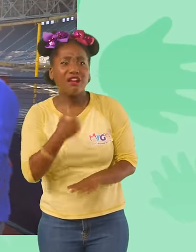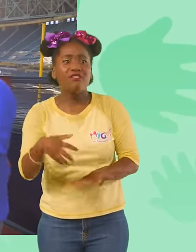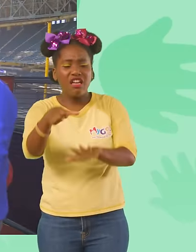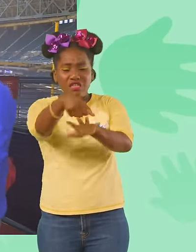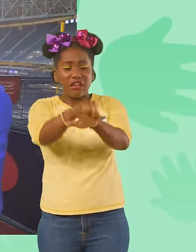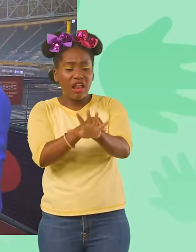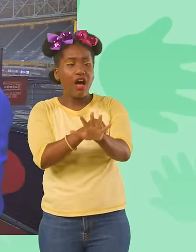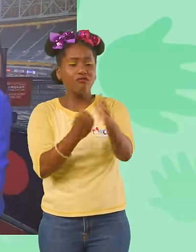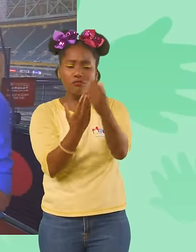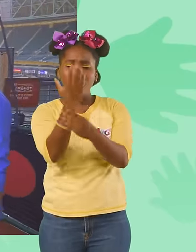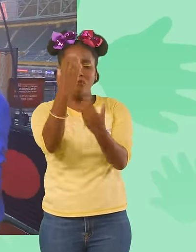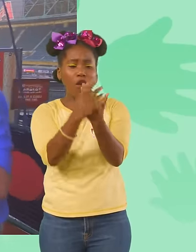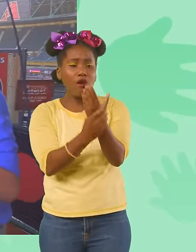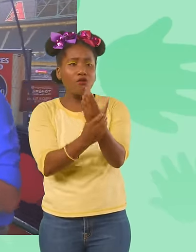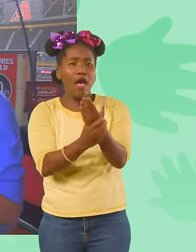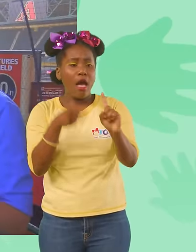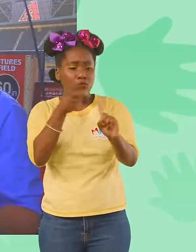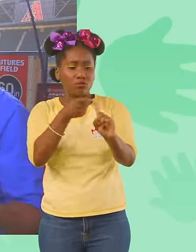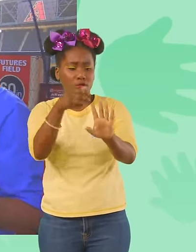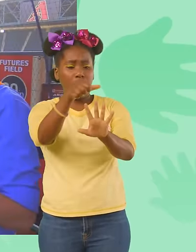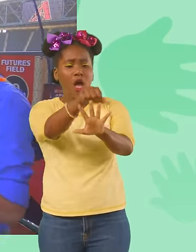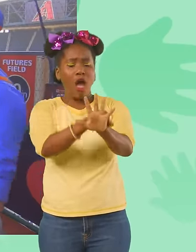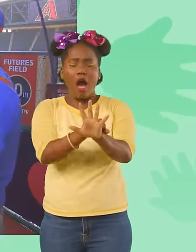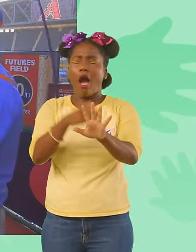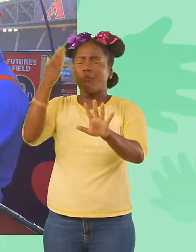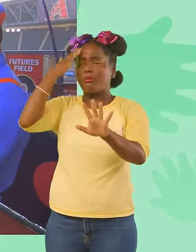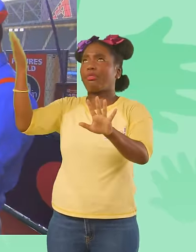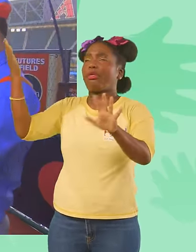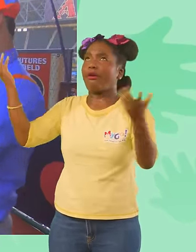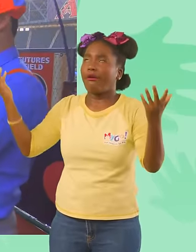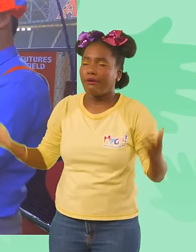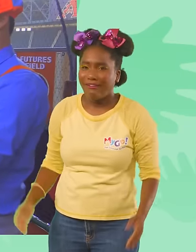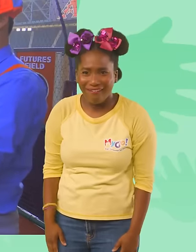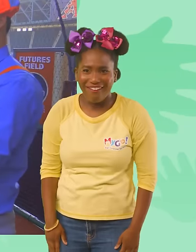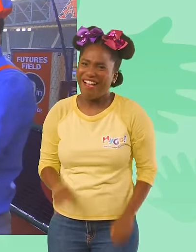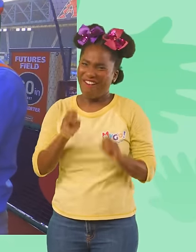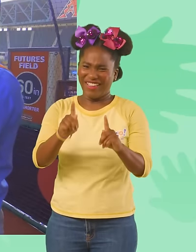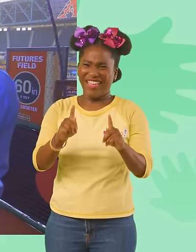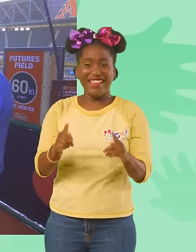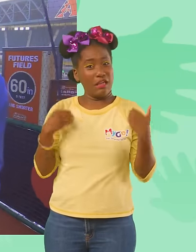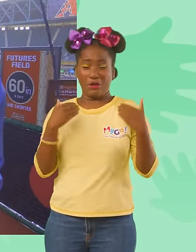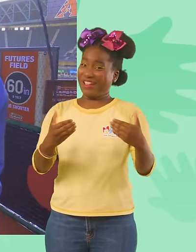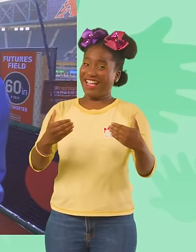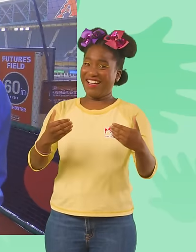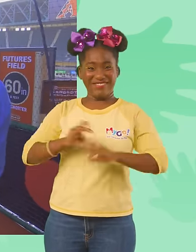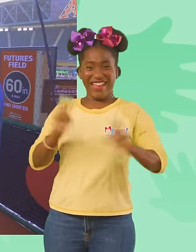goes on your hand. Oh. Glove goes on my hand. Oh yeah. Okay. All right. Here we